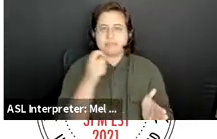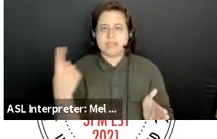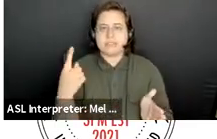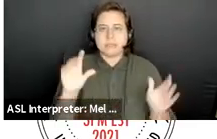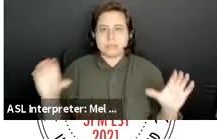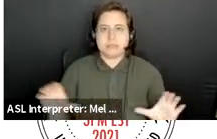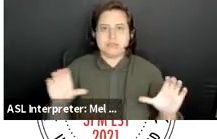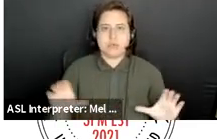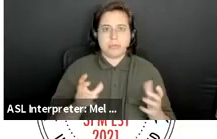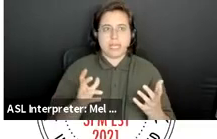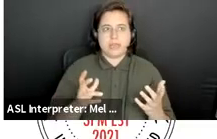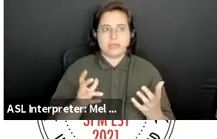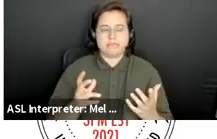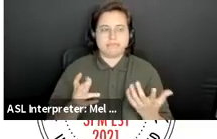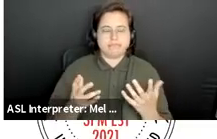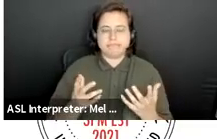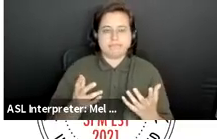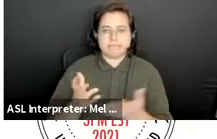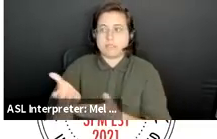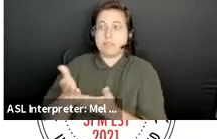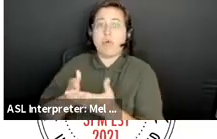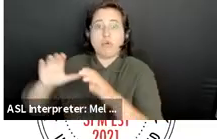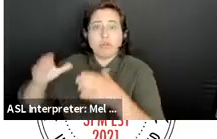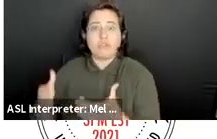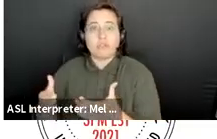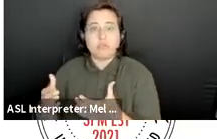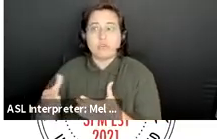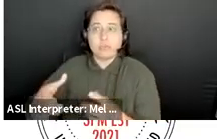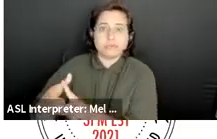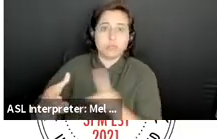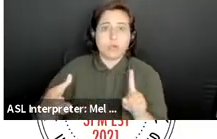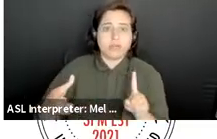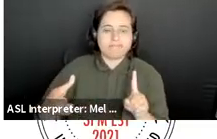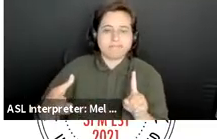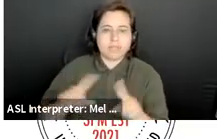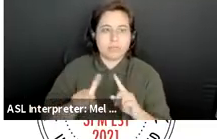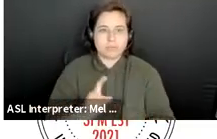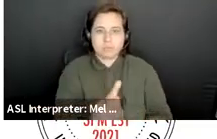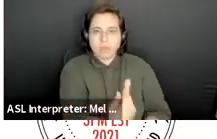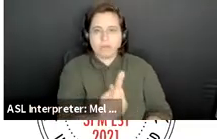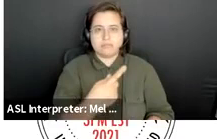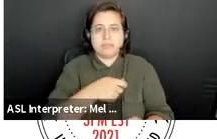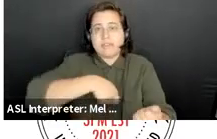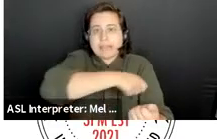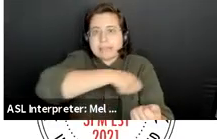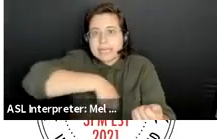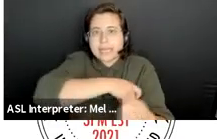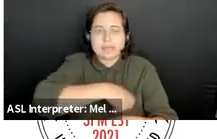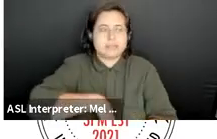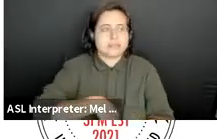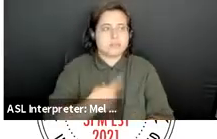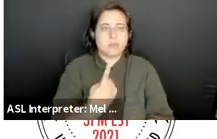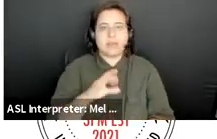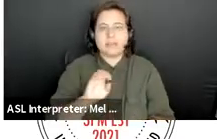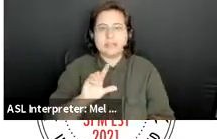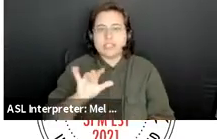as part of a group, but again, in sort of the orchestral example, a solo violinist, perhaps a cellist, or maybe